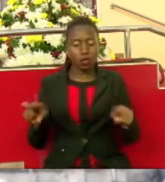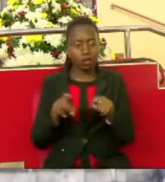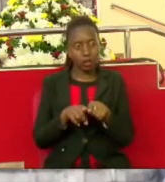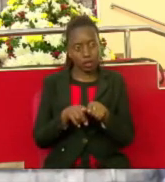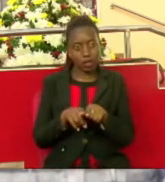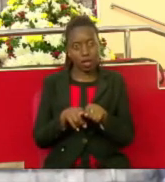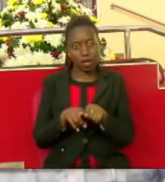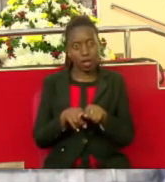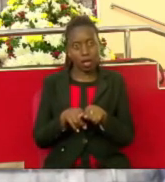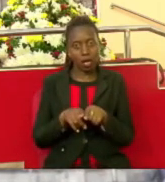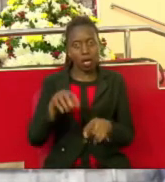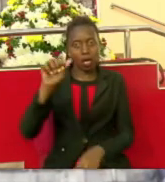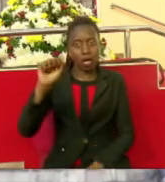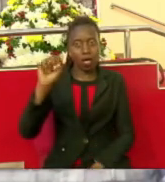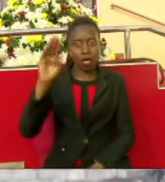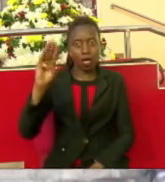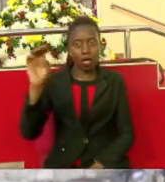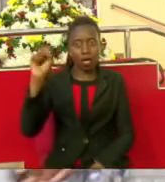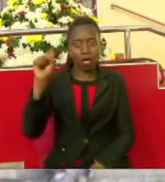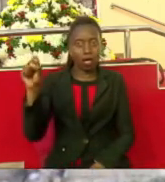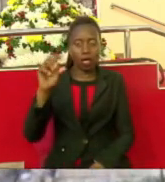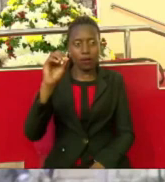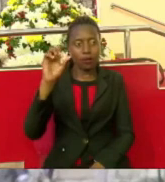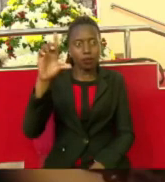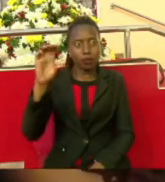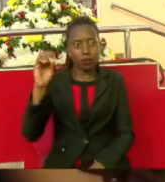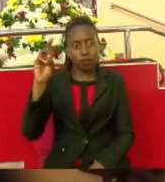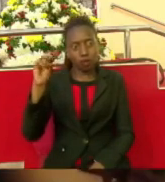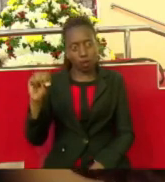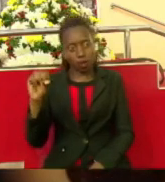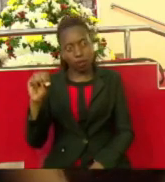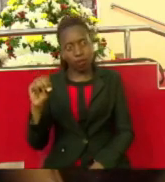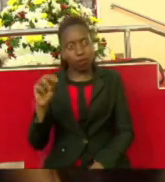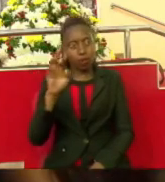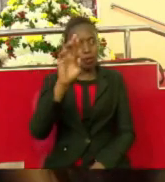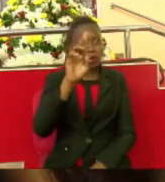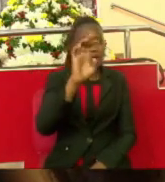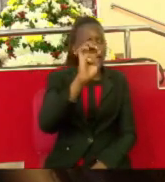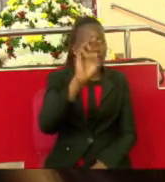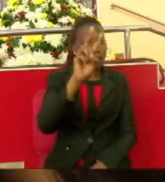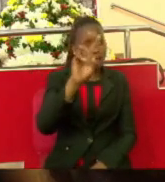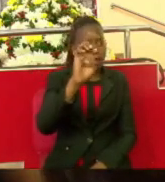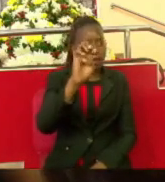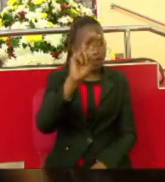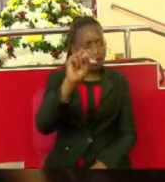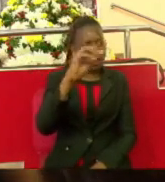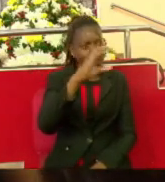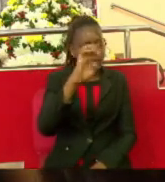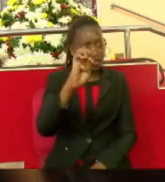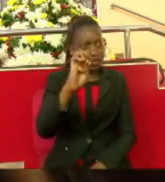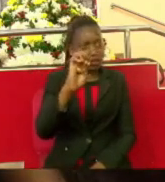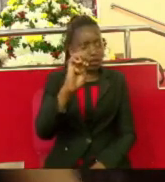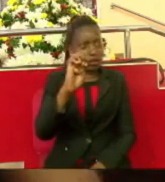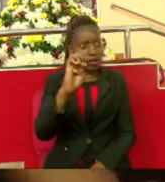take revenge on behalf of the sister. Na Absalom akakuja kulipisha kisasi kwa sababu dada yake. And although King David was very angry, he never